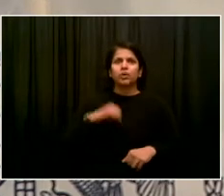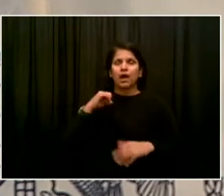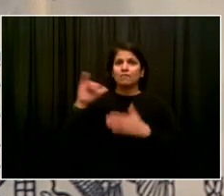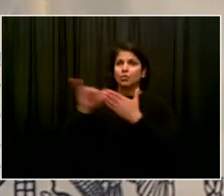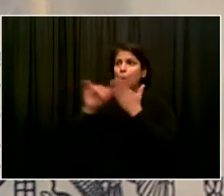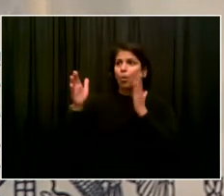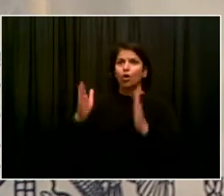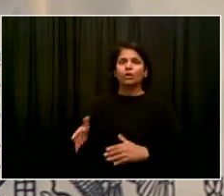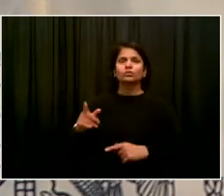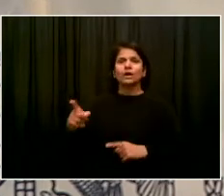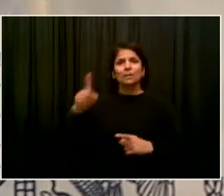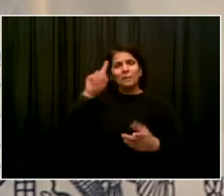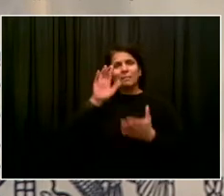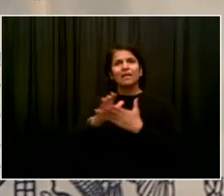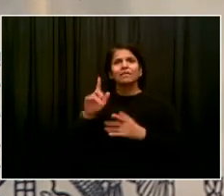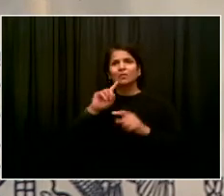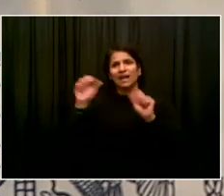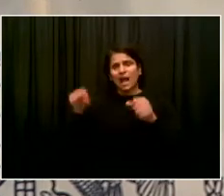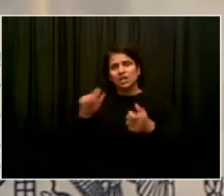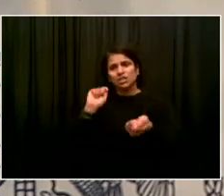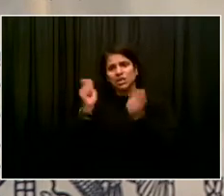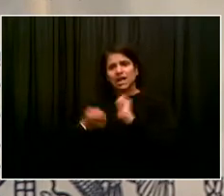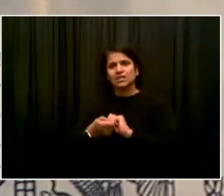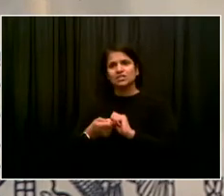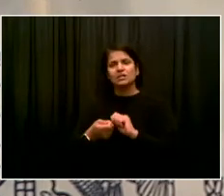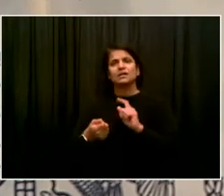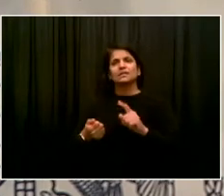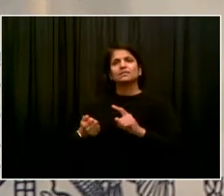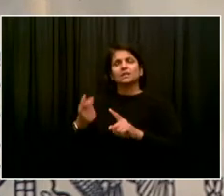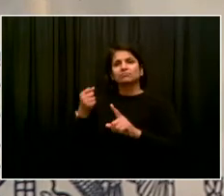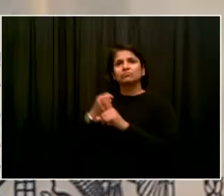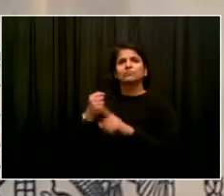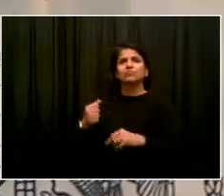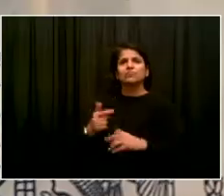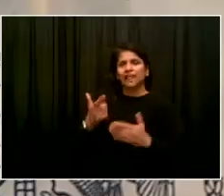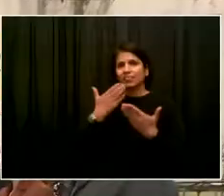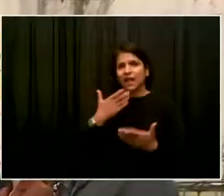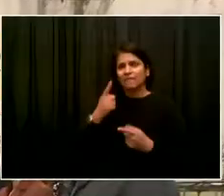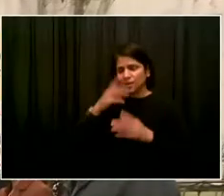did. Thank you. God bless you. This is amazing work. Thank you so much.